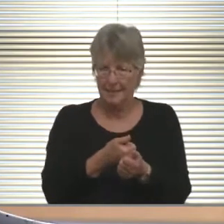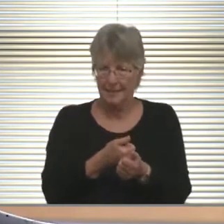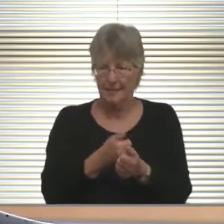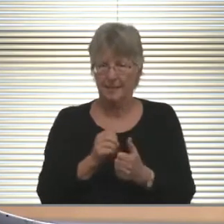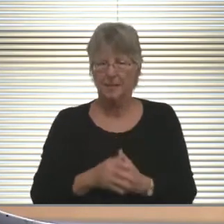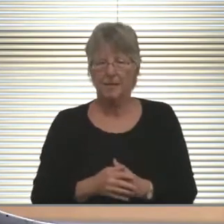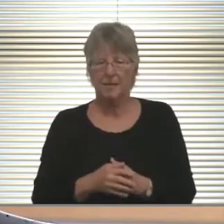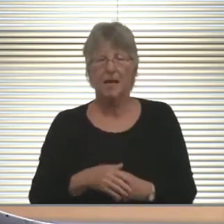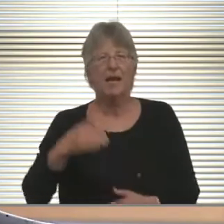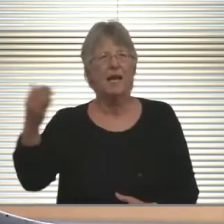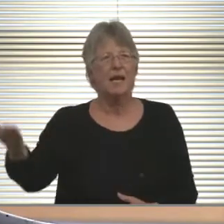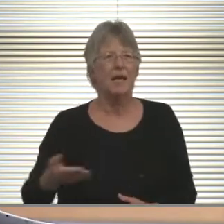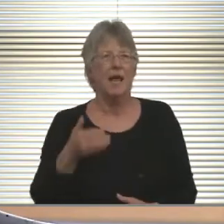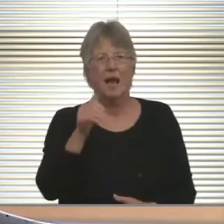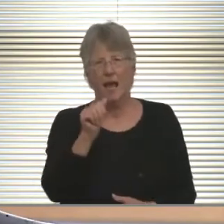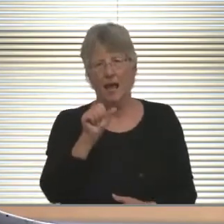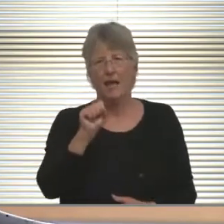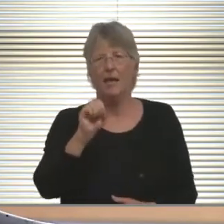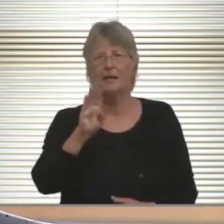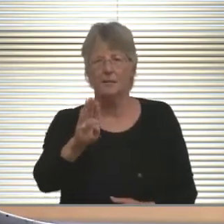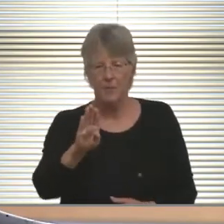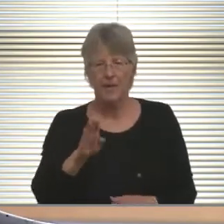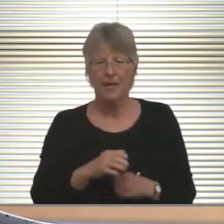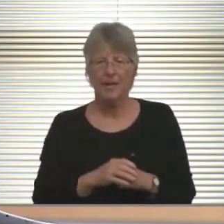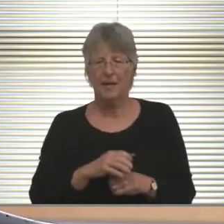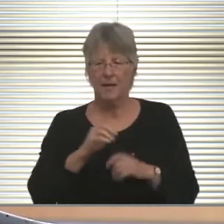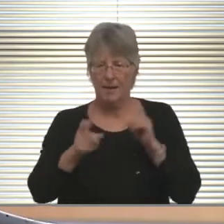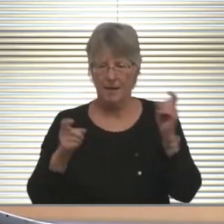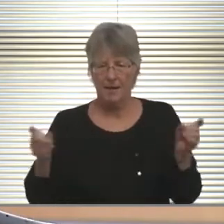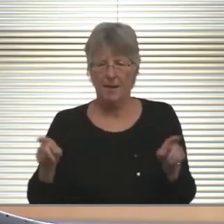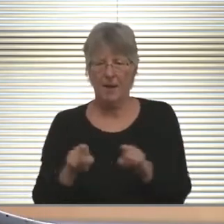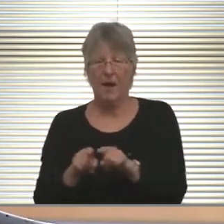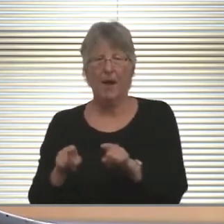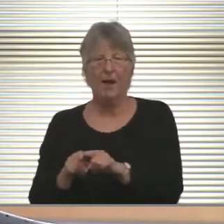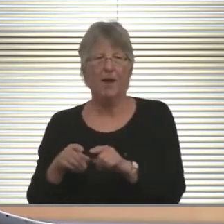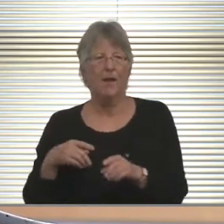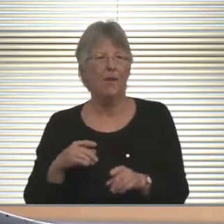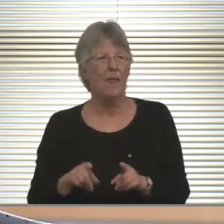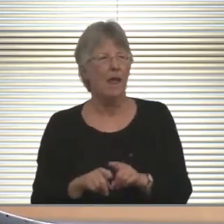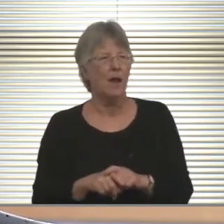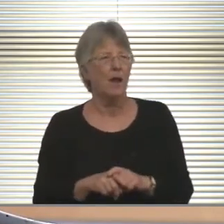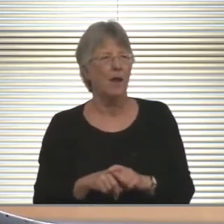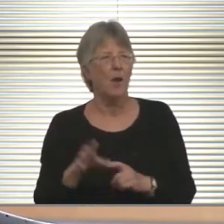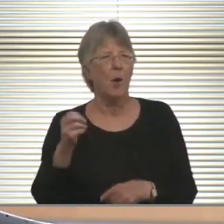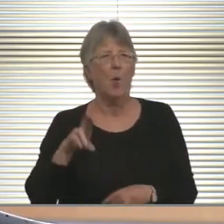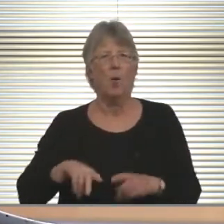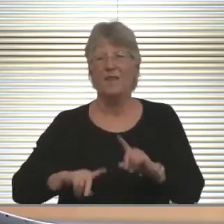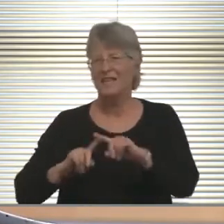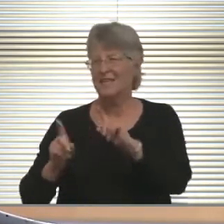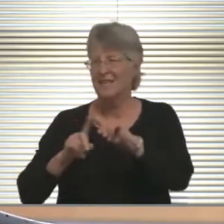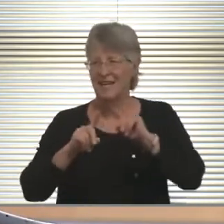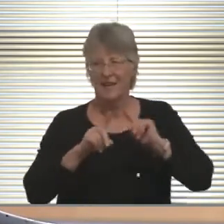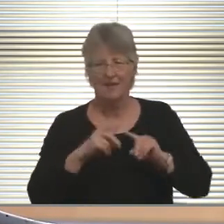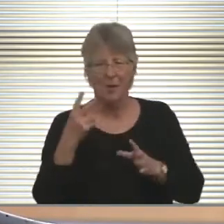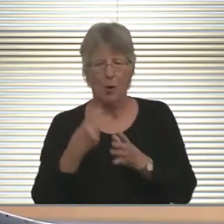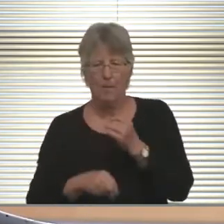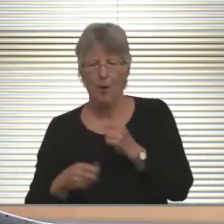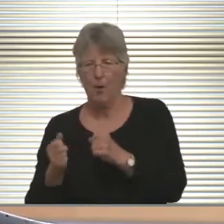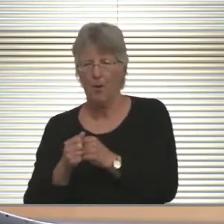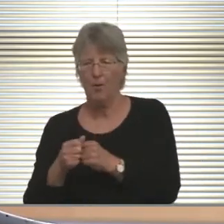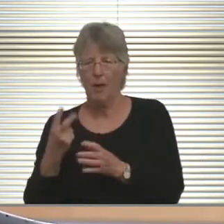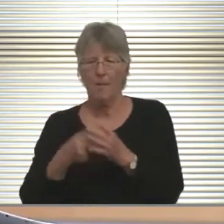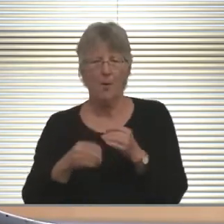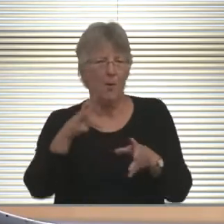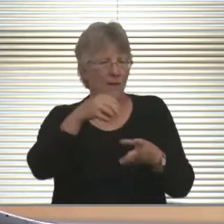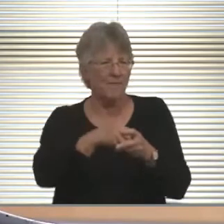introduction to ASB and class board, which was when we would give a presentation on ASB and class board, the differences between both and how you can get involved in